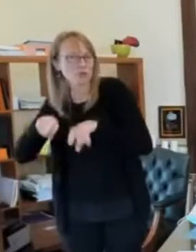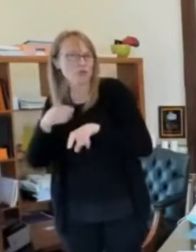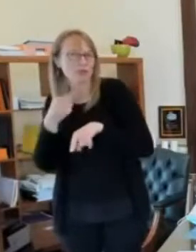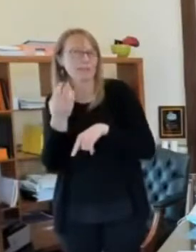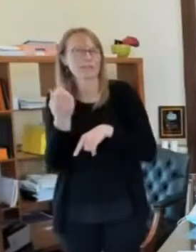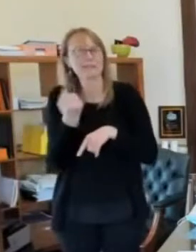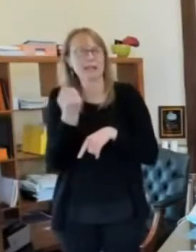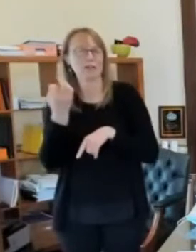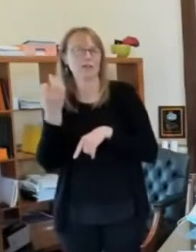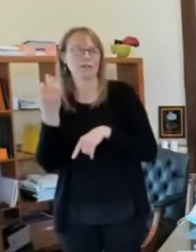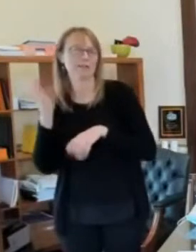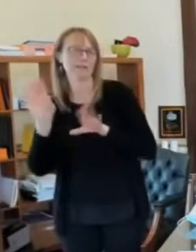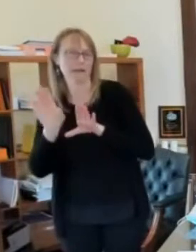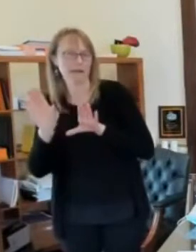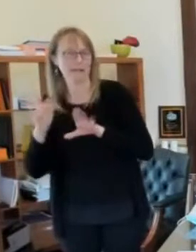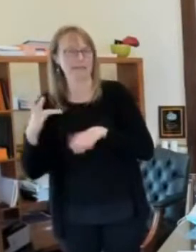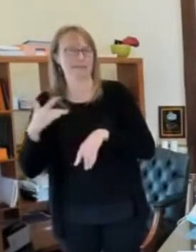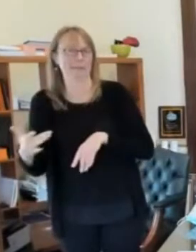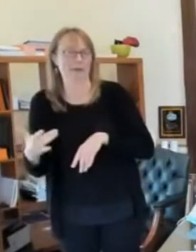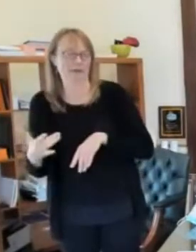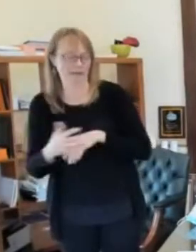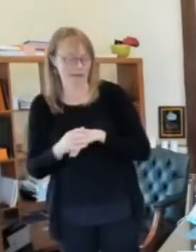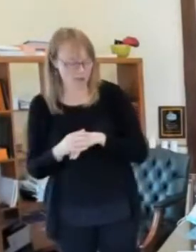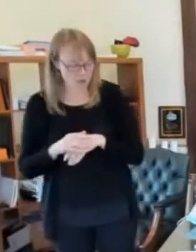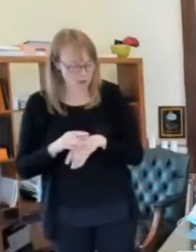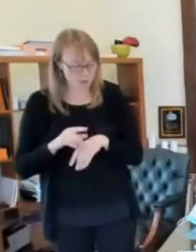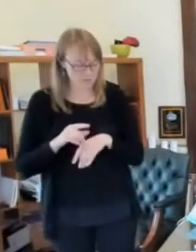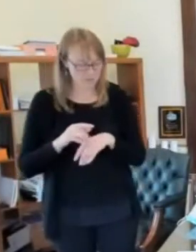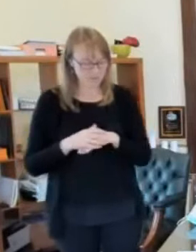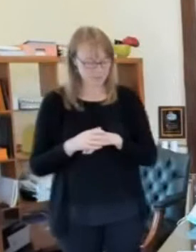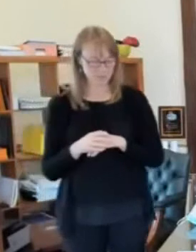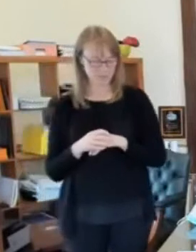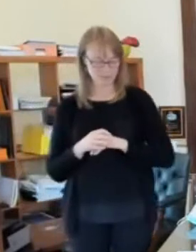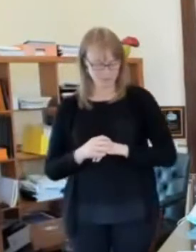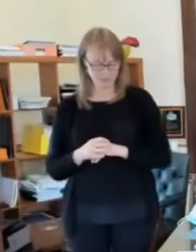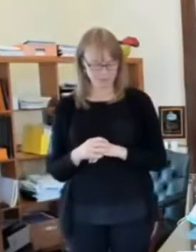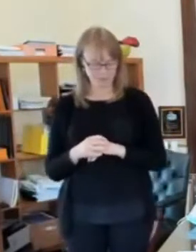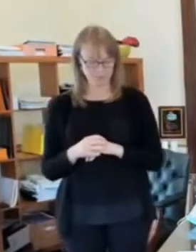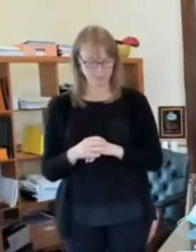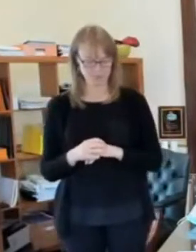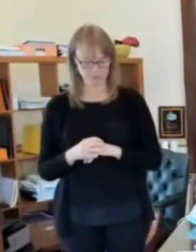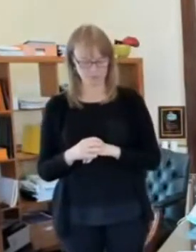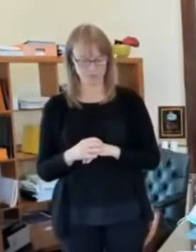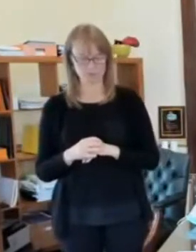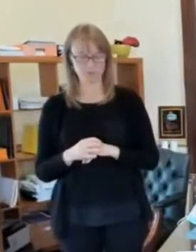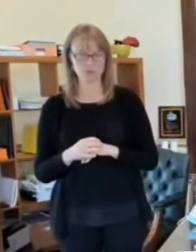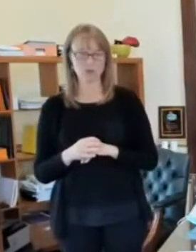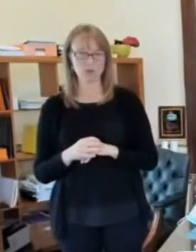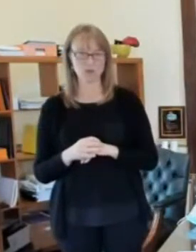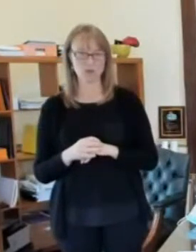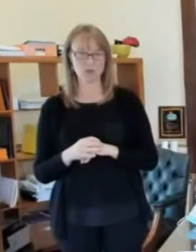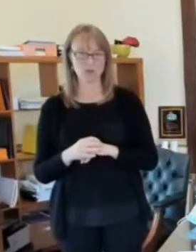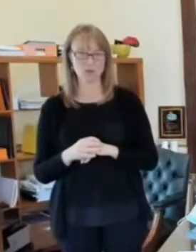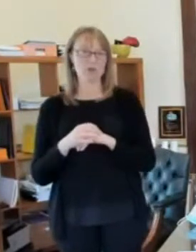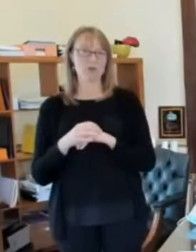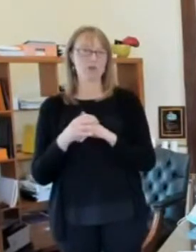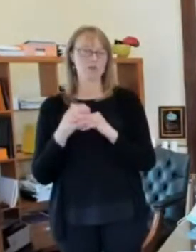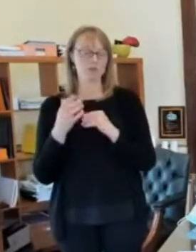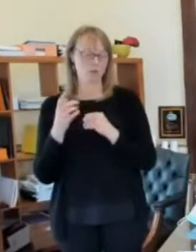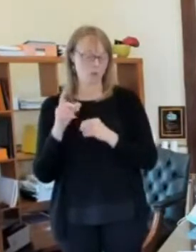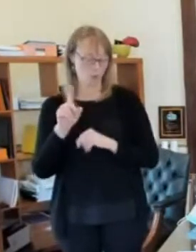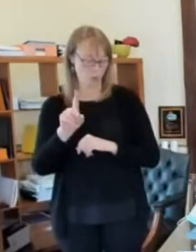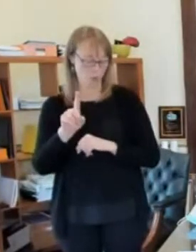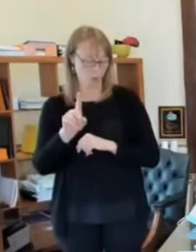were discharged from the hospital. So those are our COVID numbers, new cases, positivity